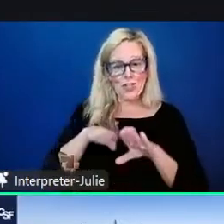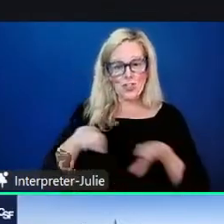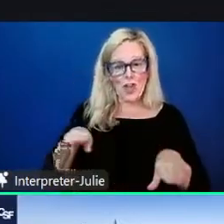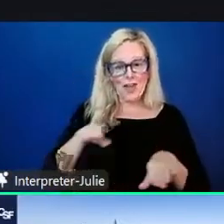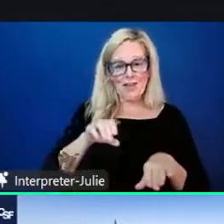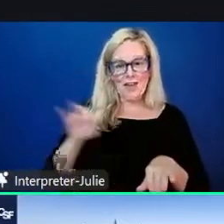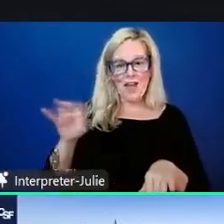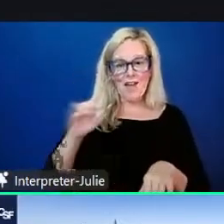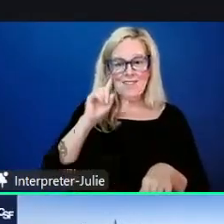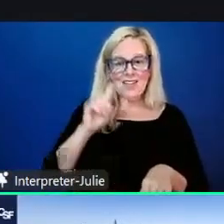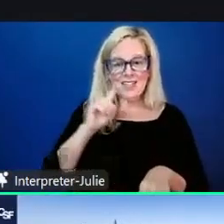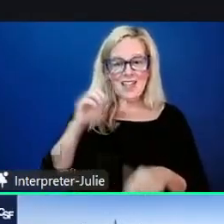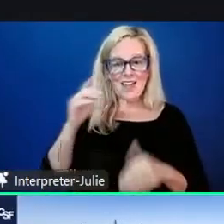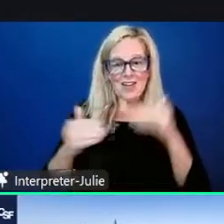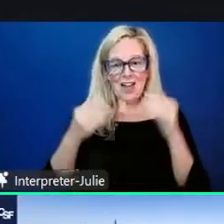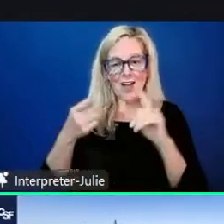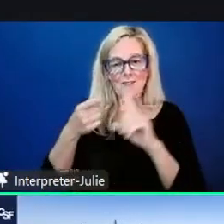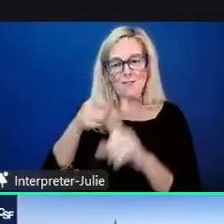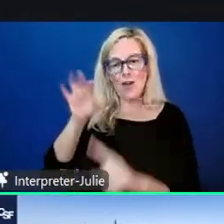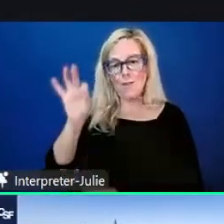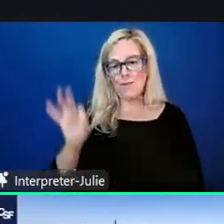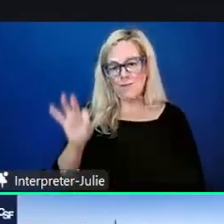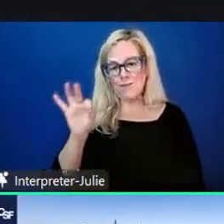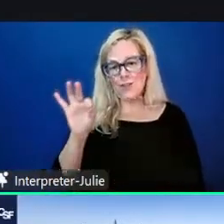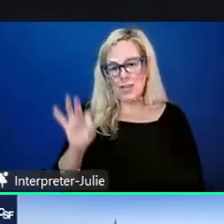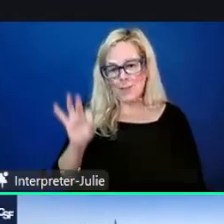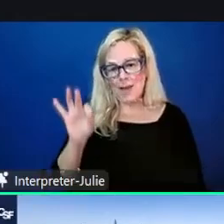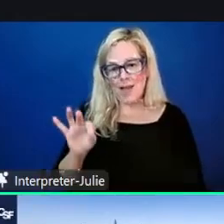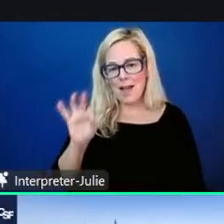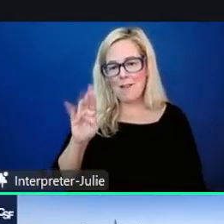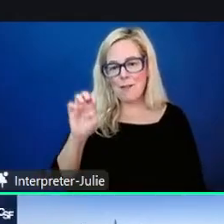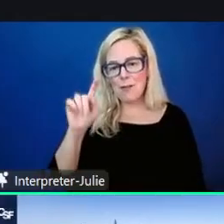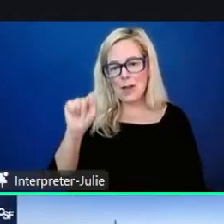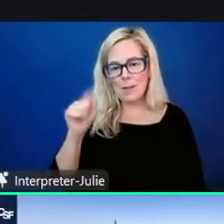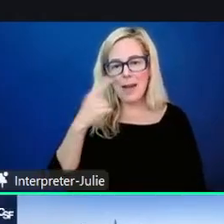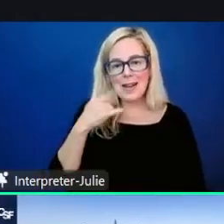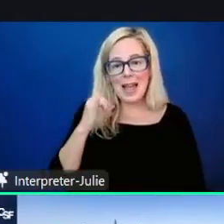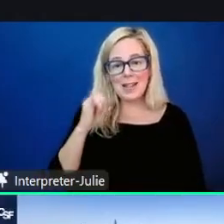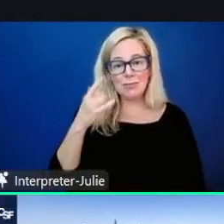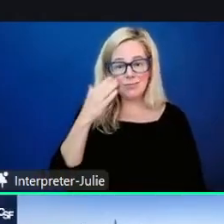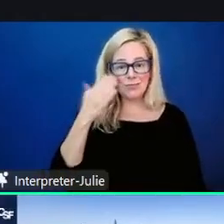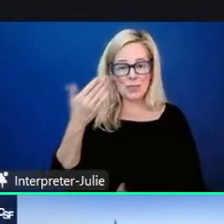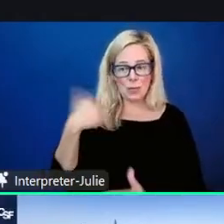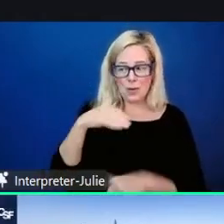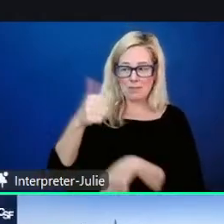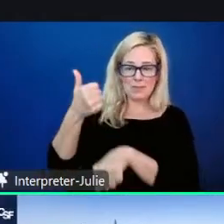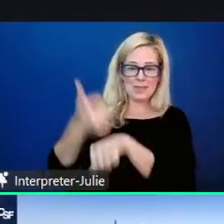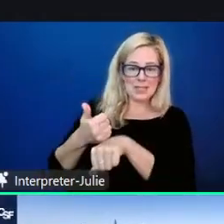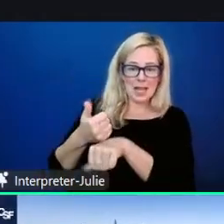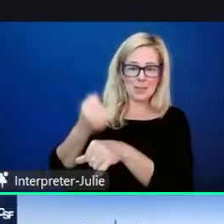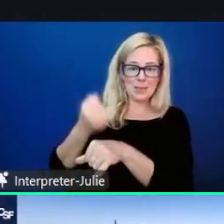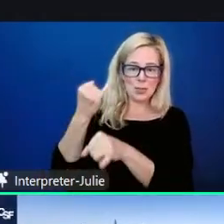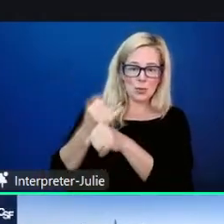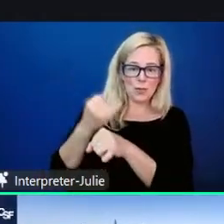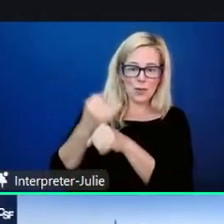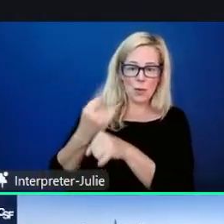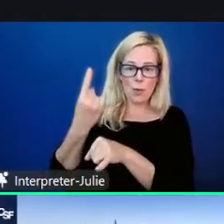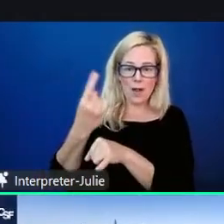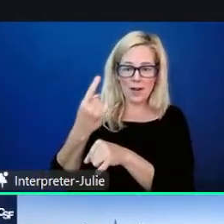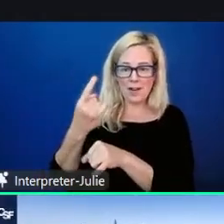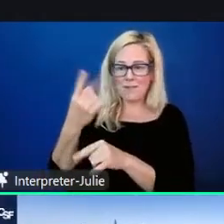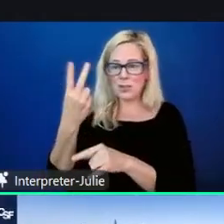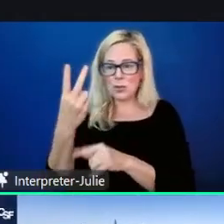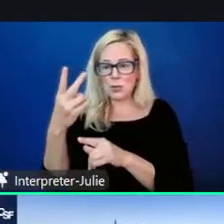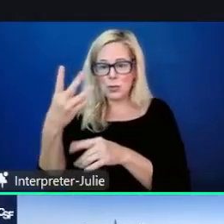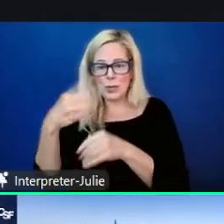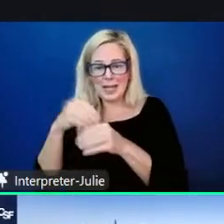from Fremont, California. Notably, we have a school for the deaf, one of two in the entire state. So I come from a